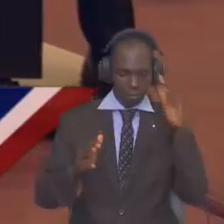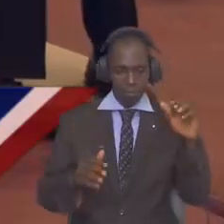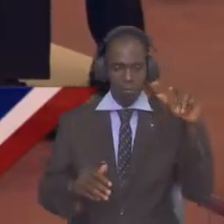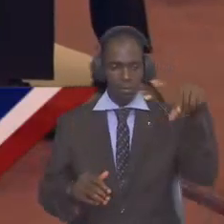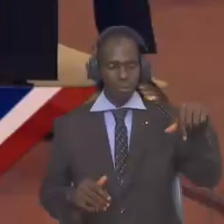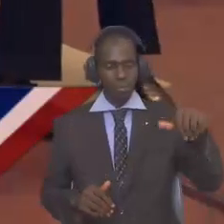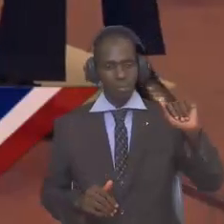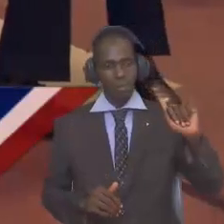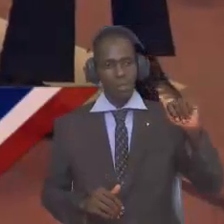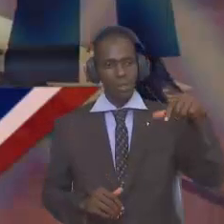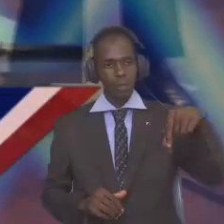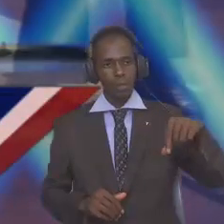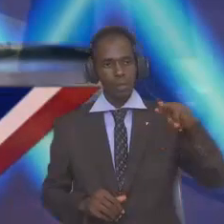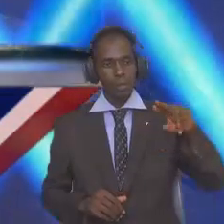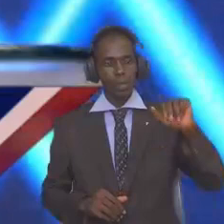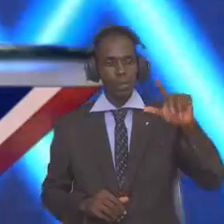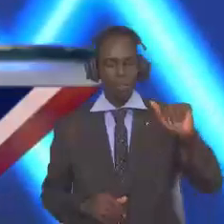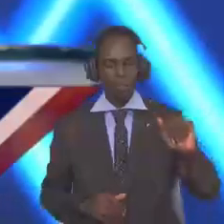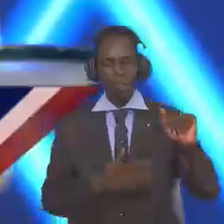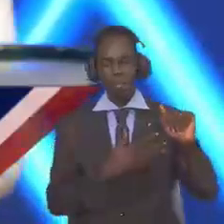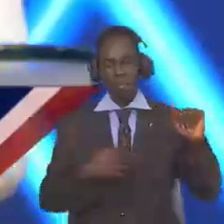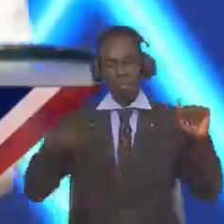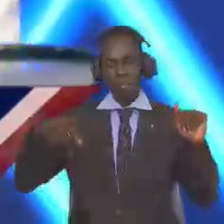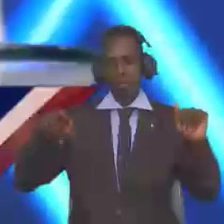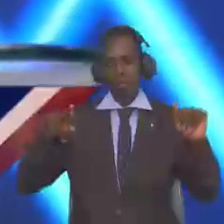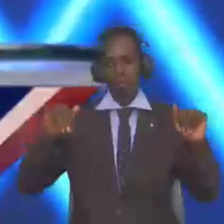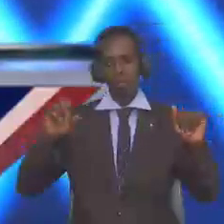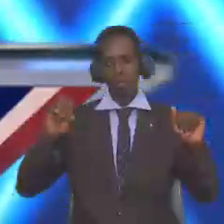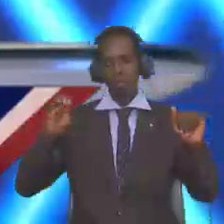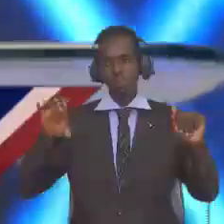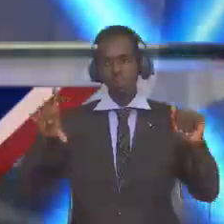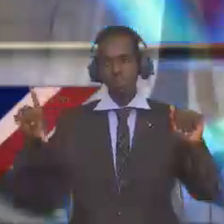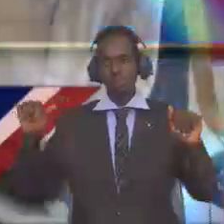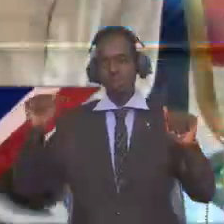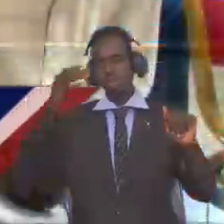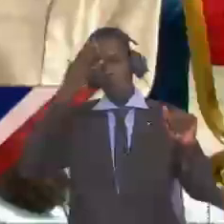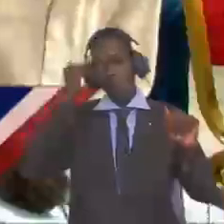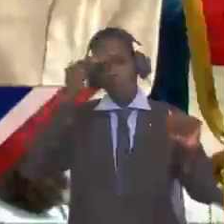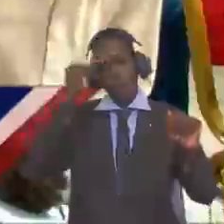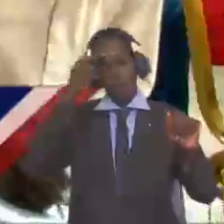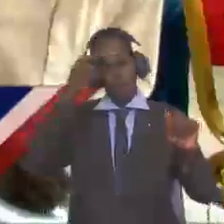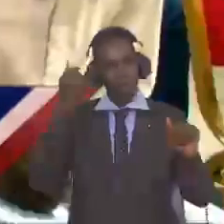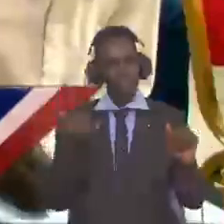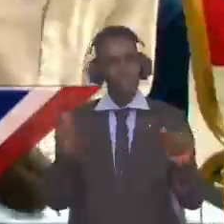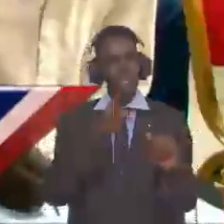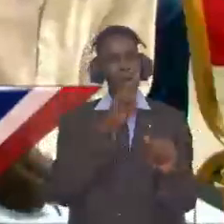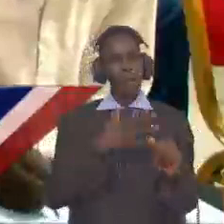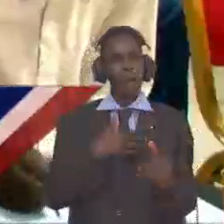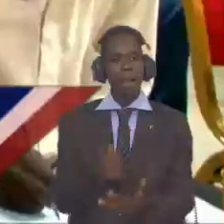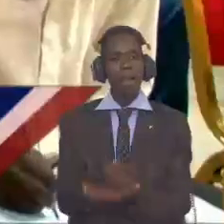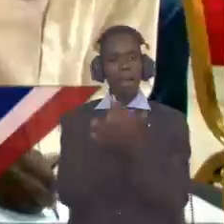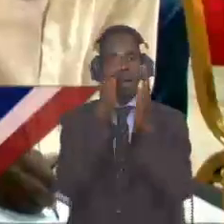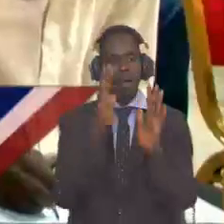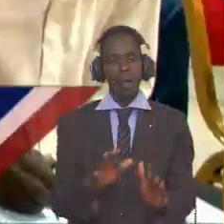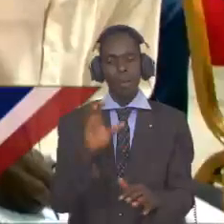Aquila, here they come again. Why? My helpers in Christ Jesus. Apollos,